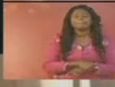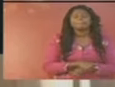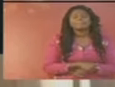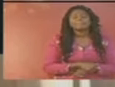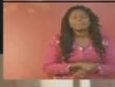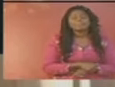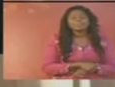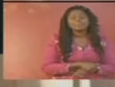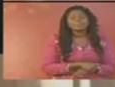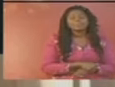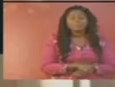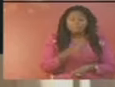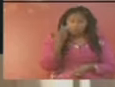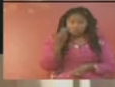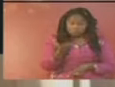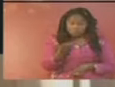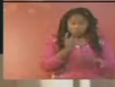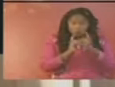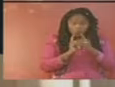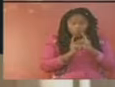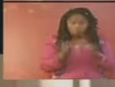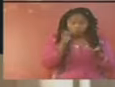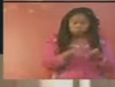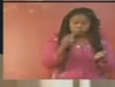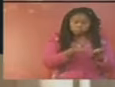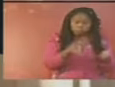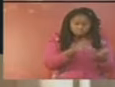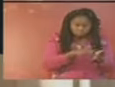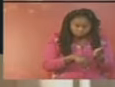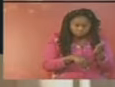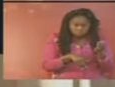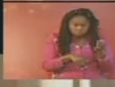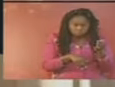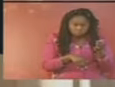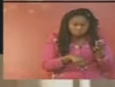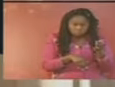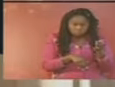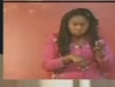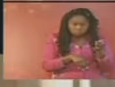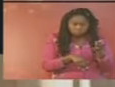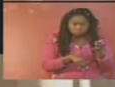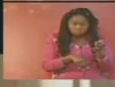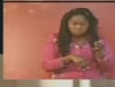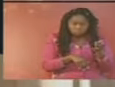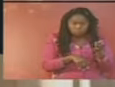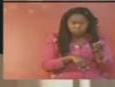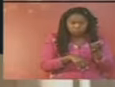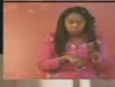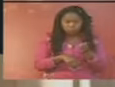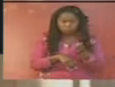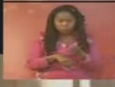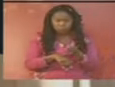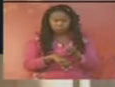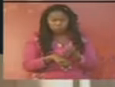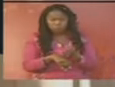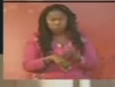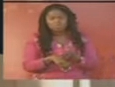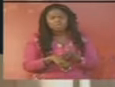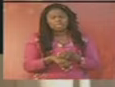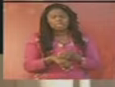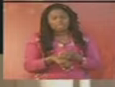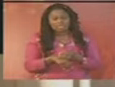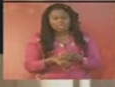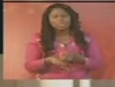You've spoken time and time again about the challenges that you would come up against the anti-vaxxers, apart from just